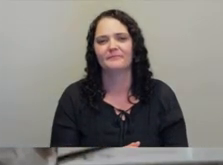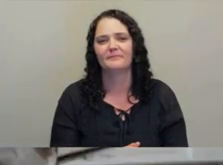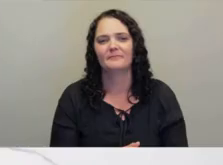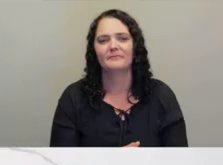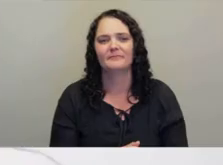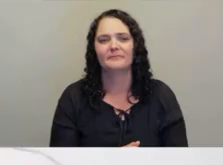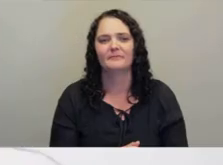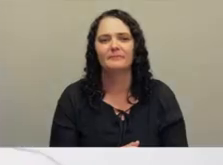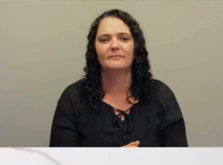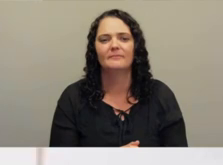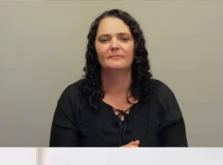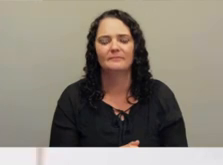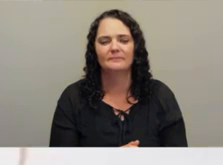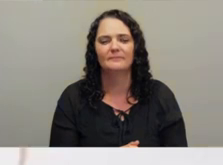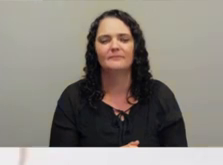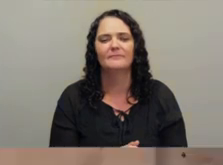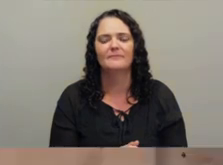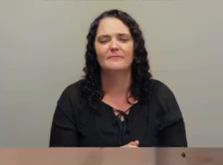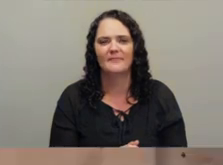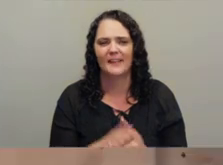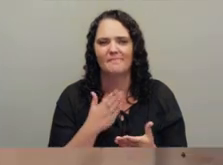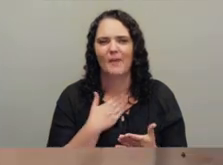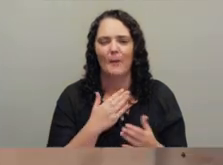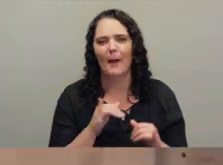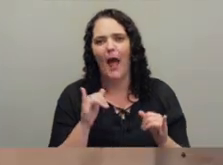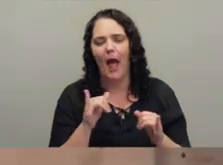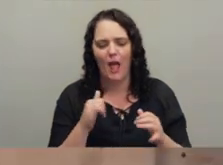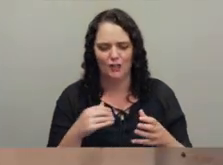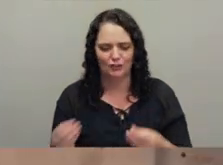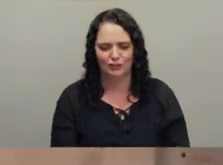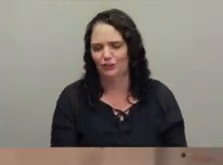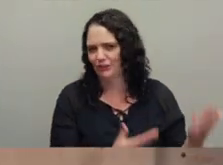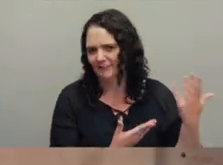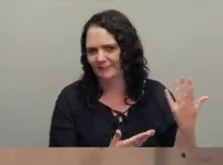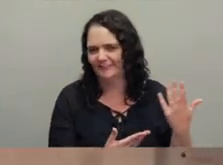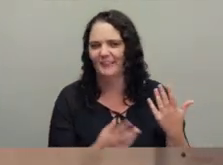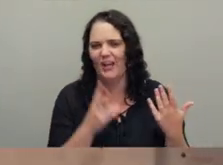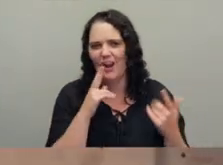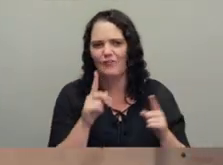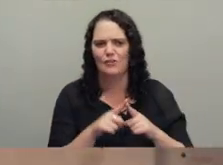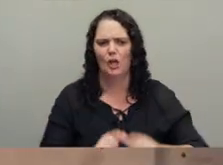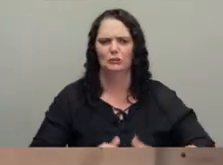All right, and I'm gonna move away my Venus footballer.